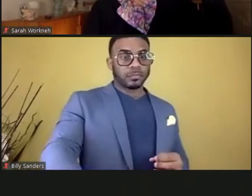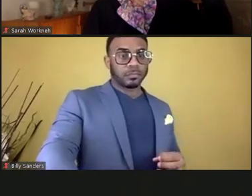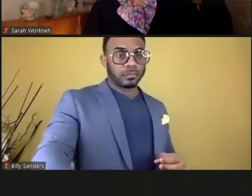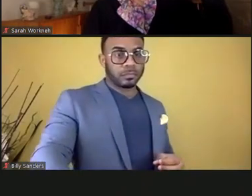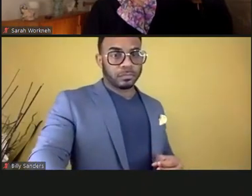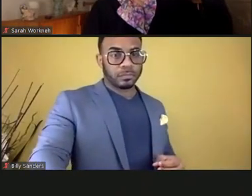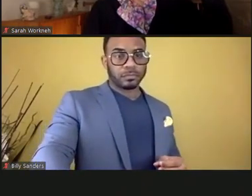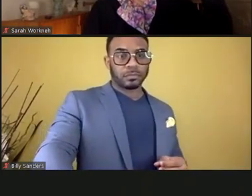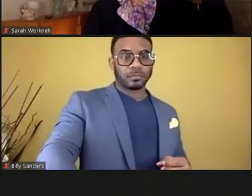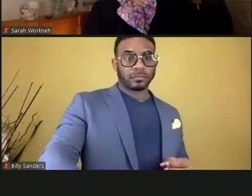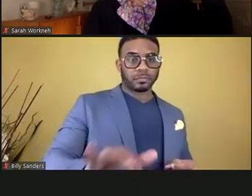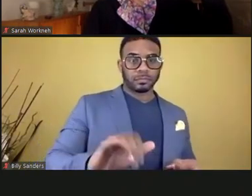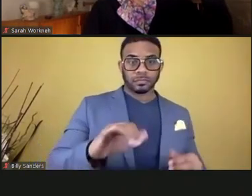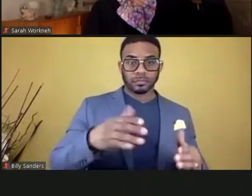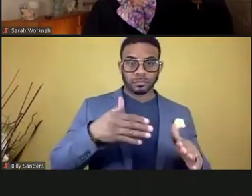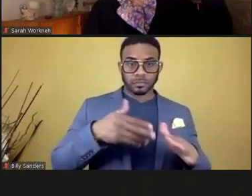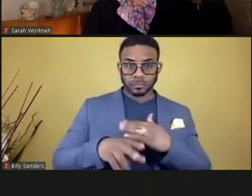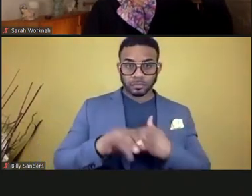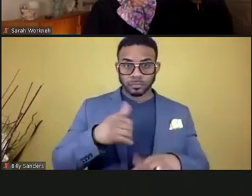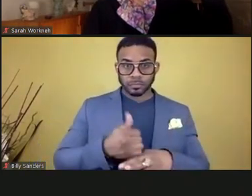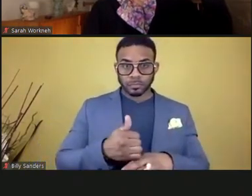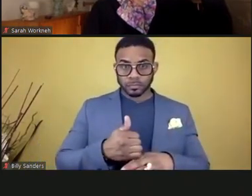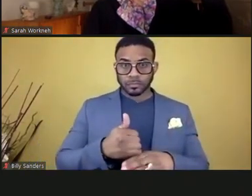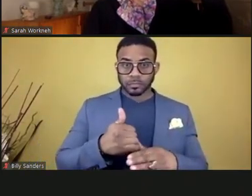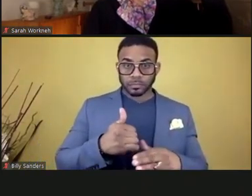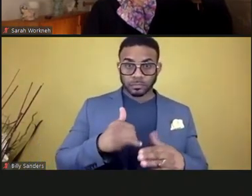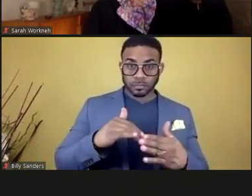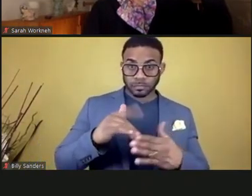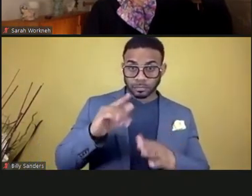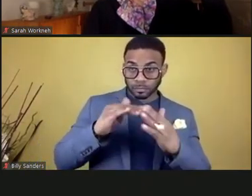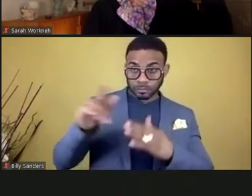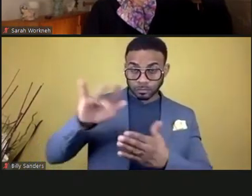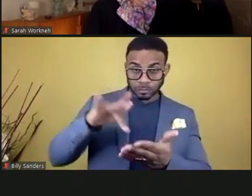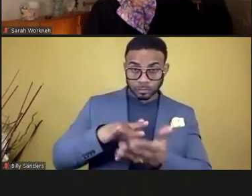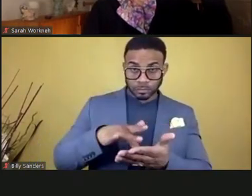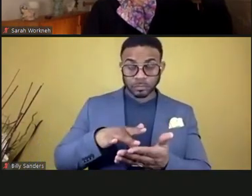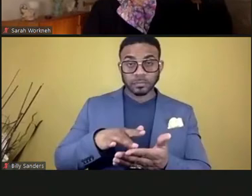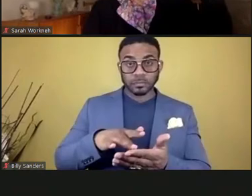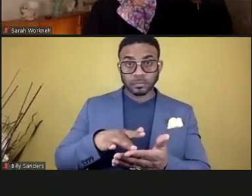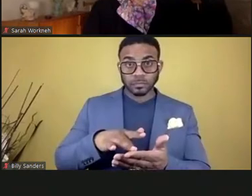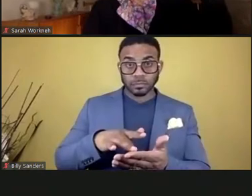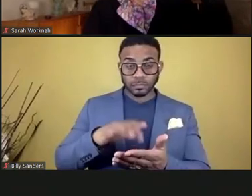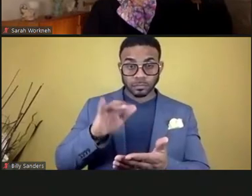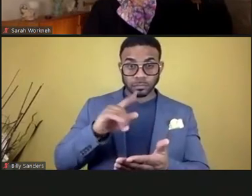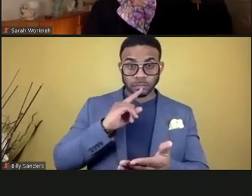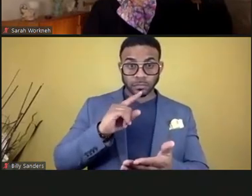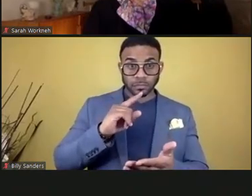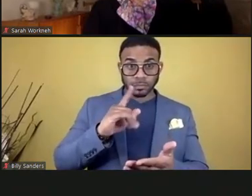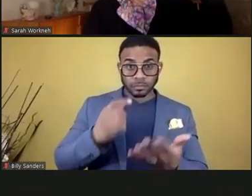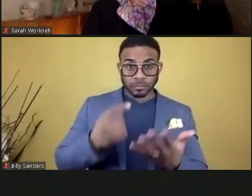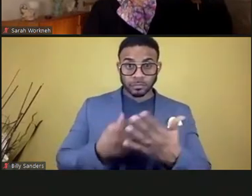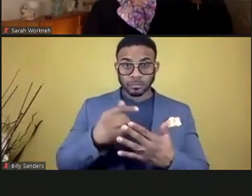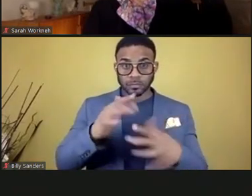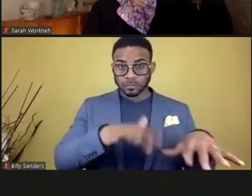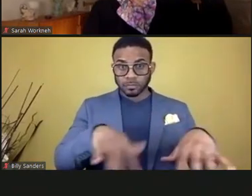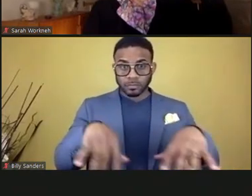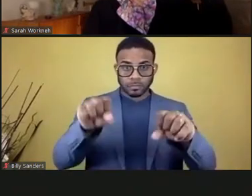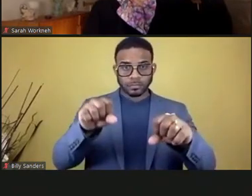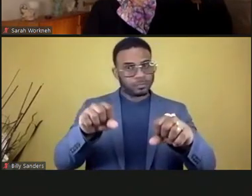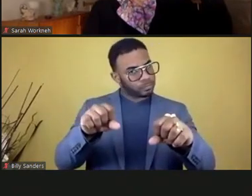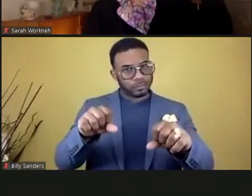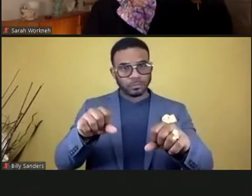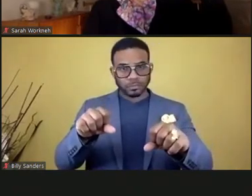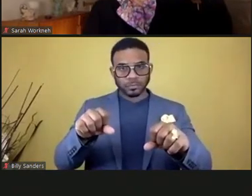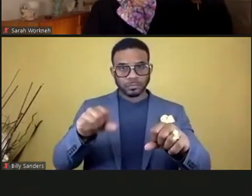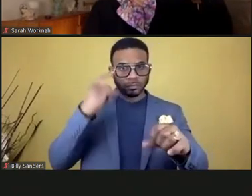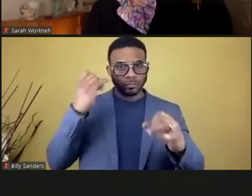sale weekends. So our community, we're located in a downtown center that is going through gentrification, has been going through gentrification